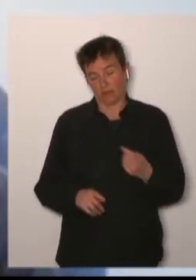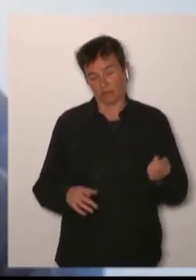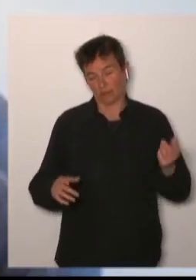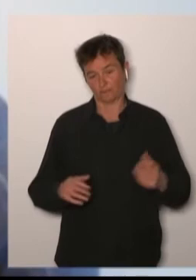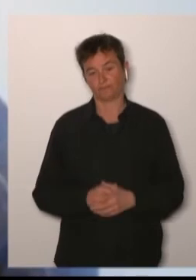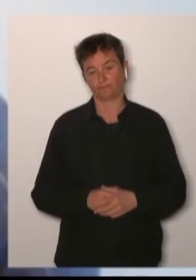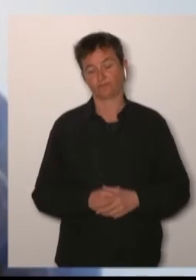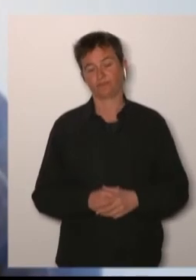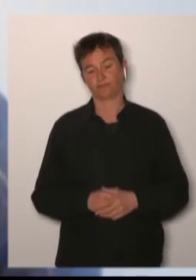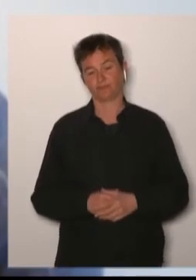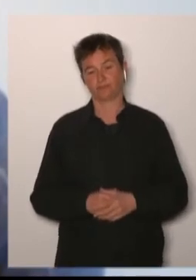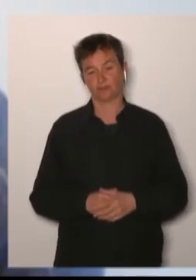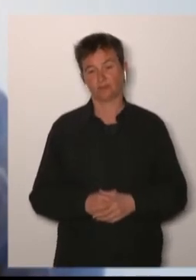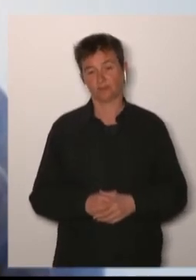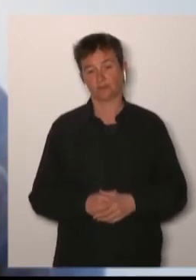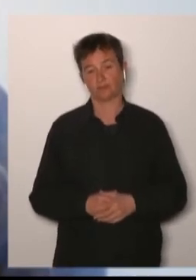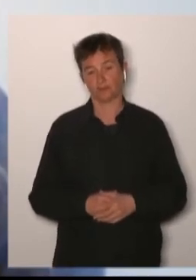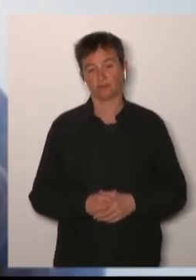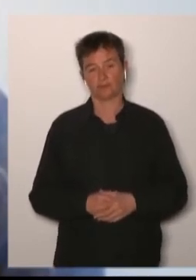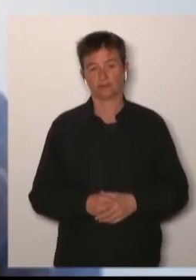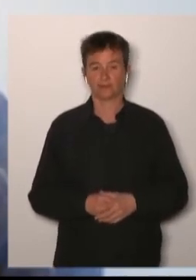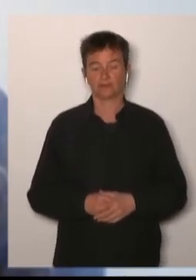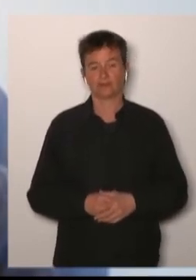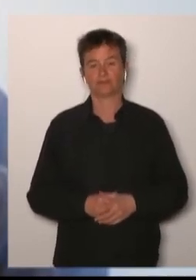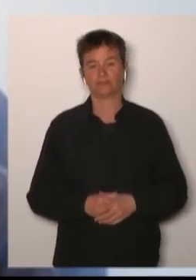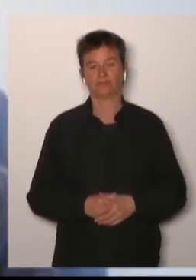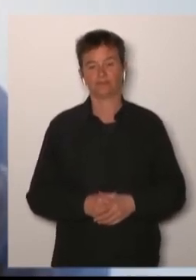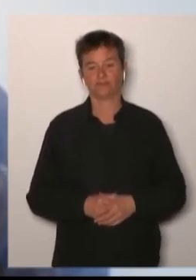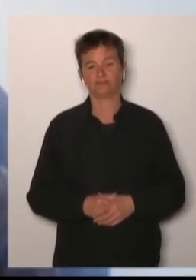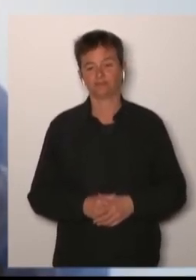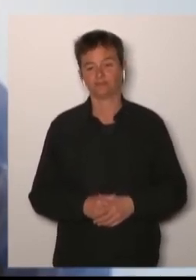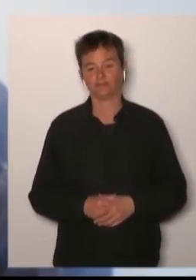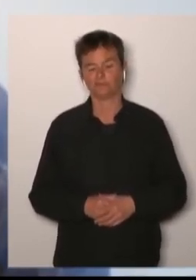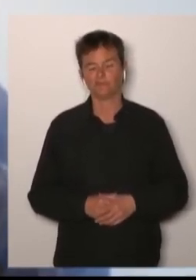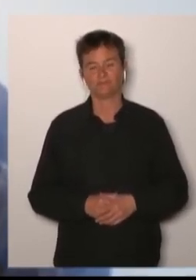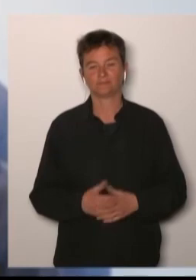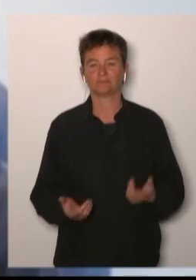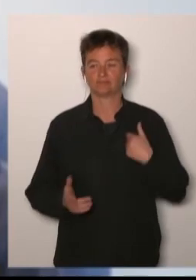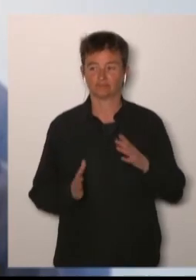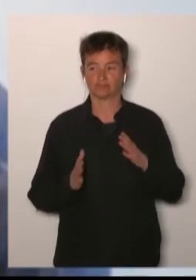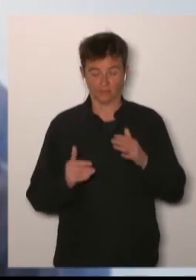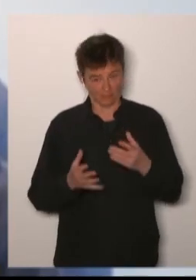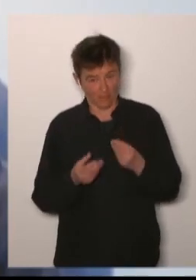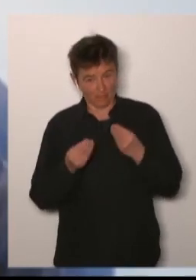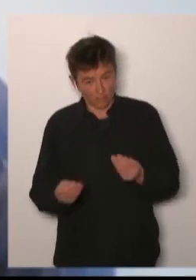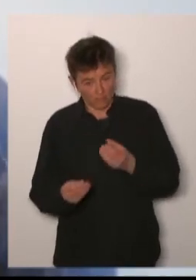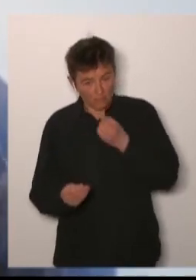to and I hope I gave you some sort of examples here. I think it's